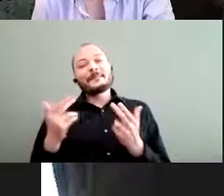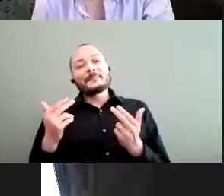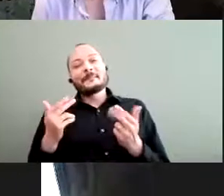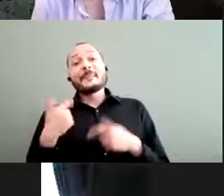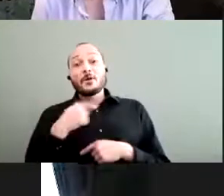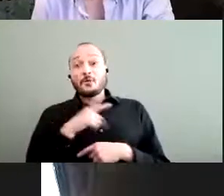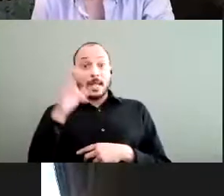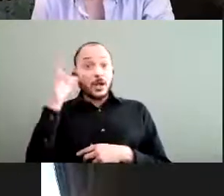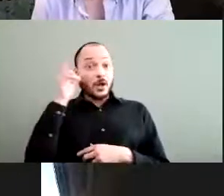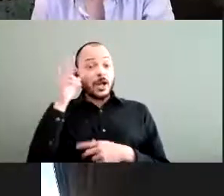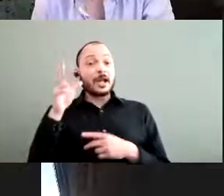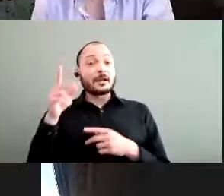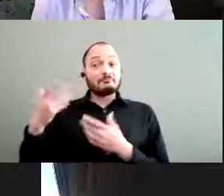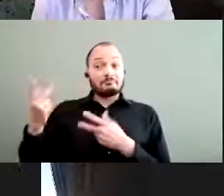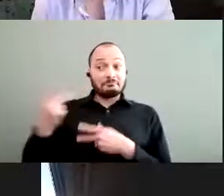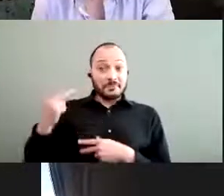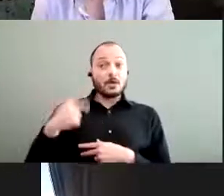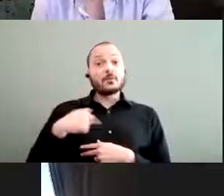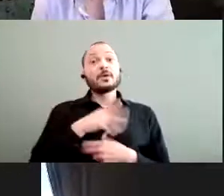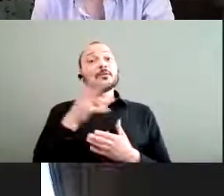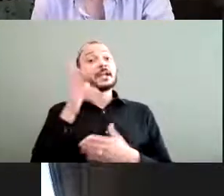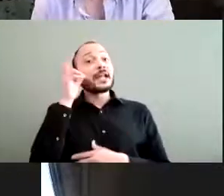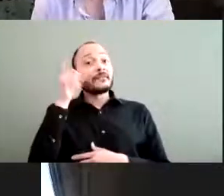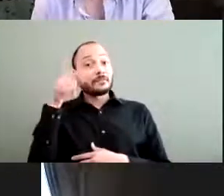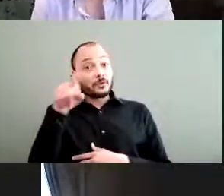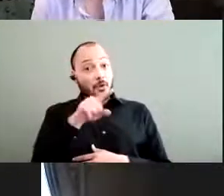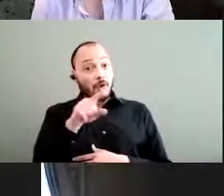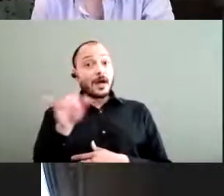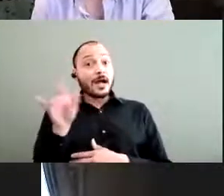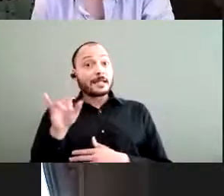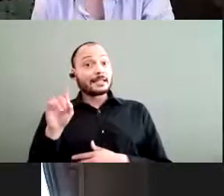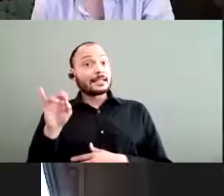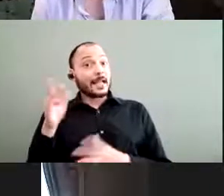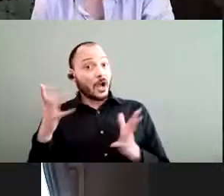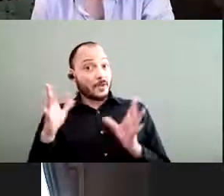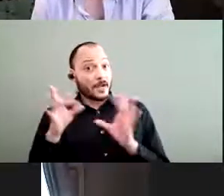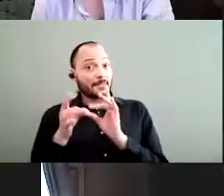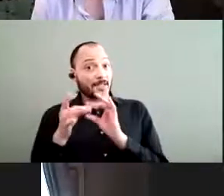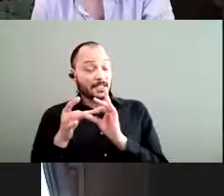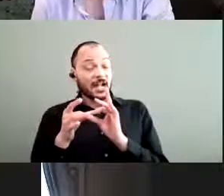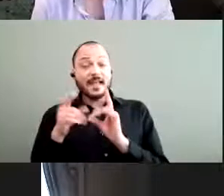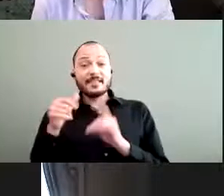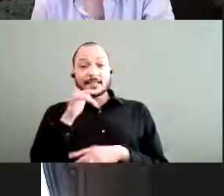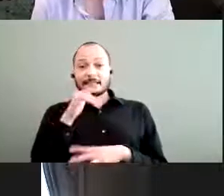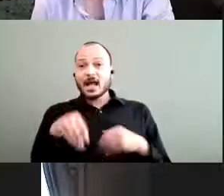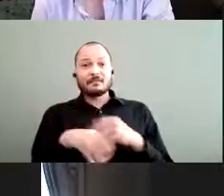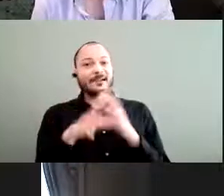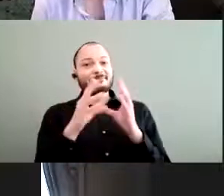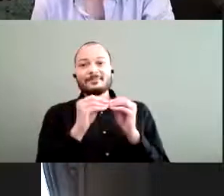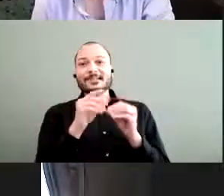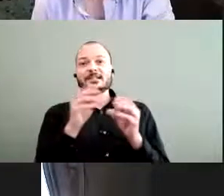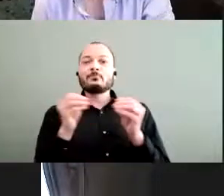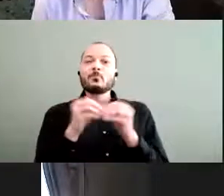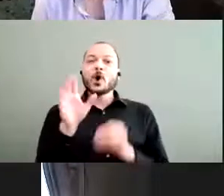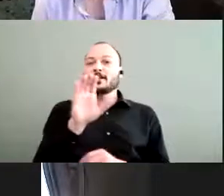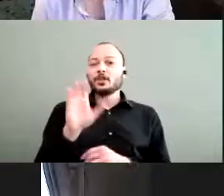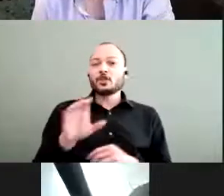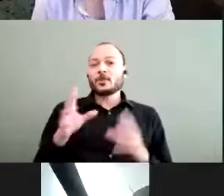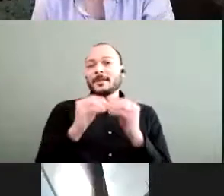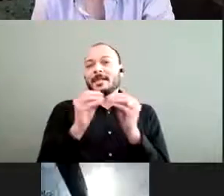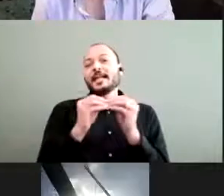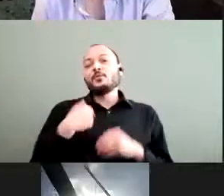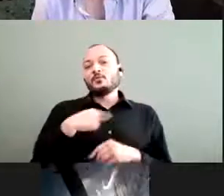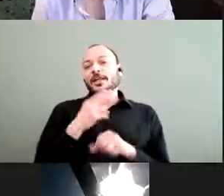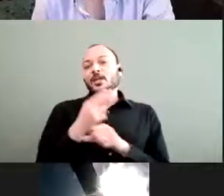little bit from Nick and me. We want to hear from you all. As Nick mentioned, this is not a webinar style. It's a Zoom style meeting, so we can use the